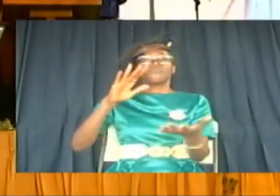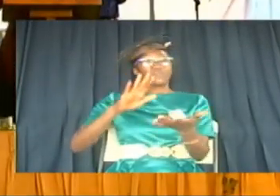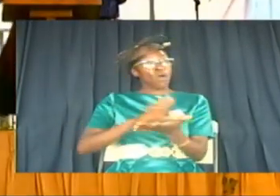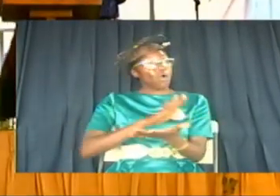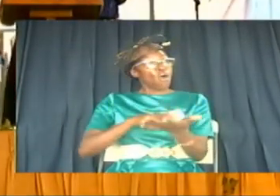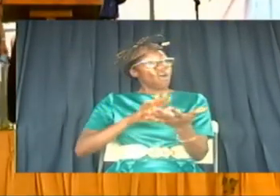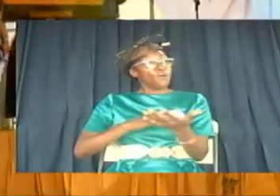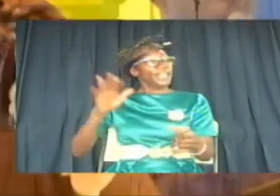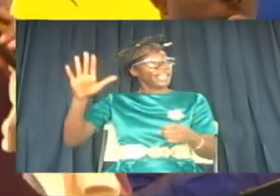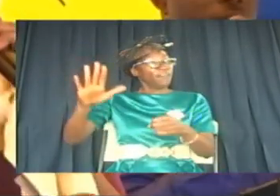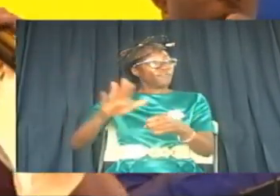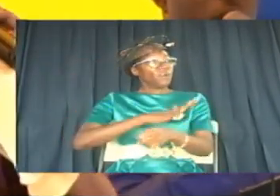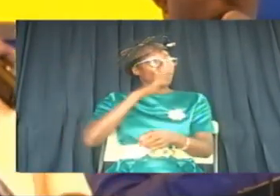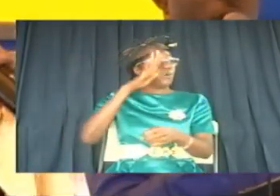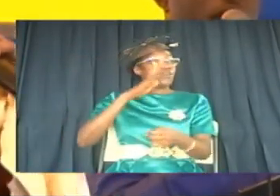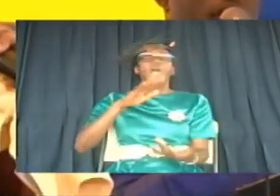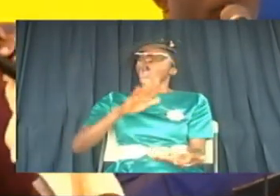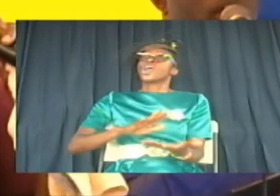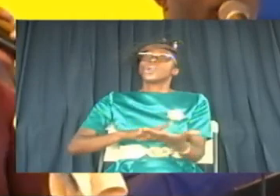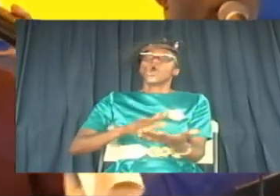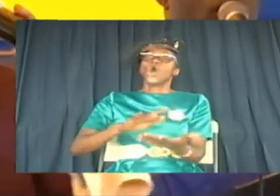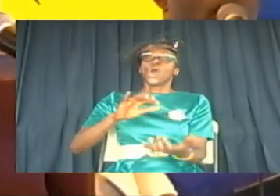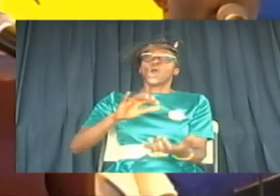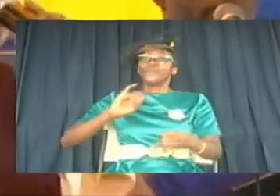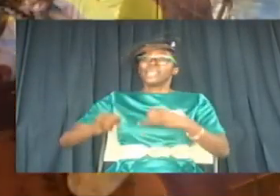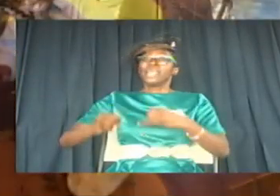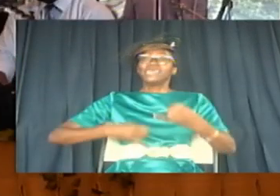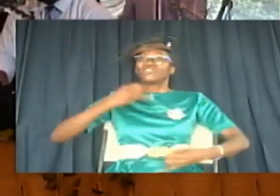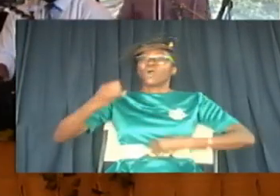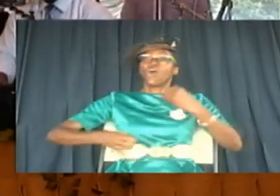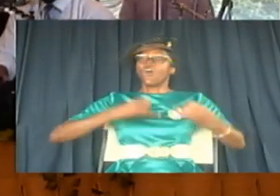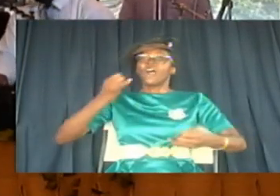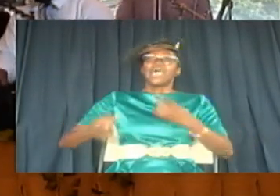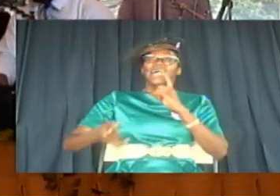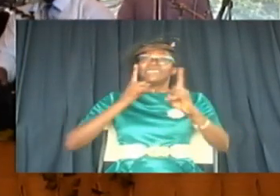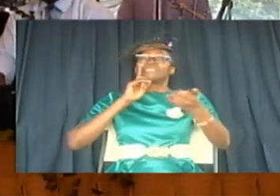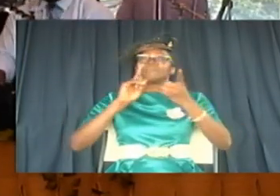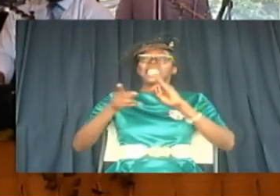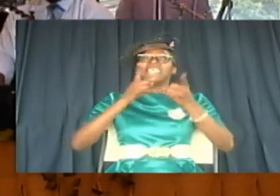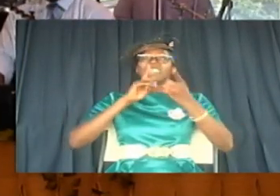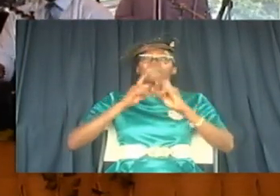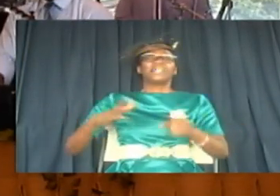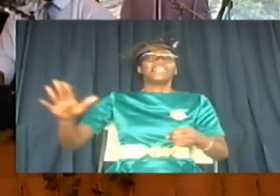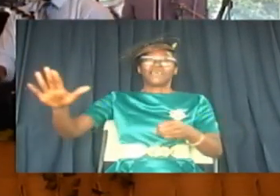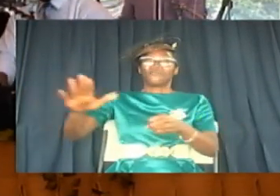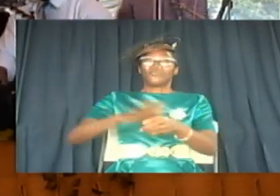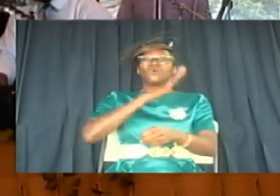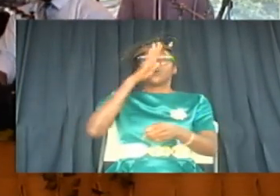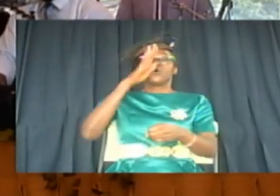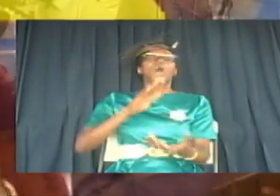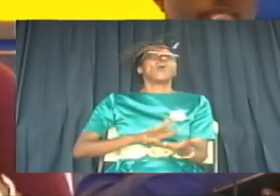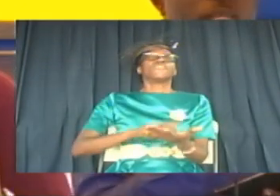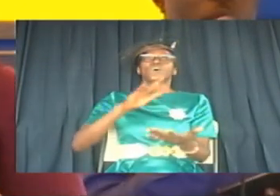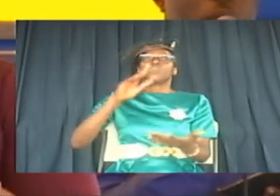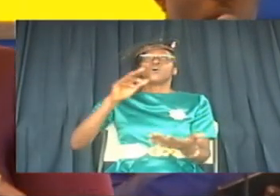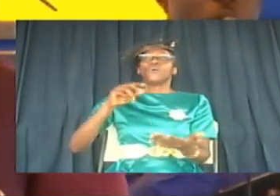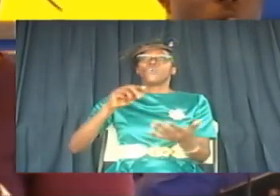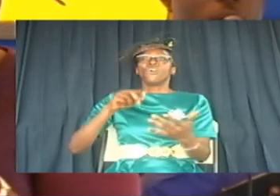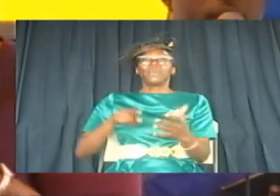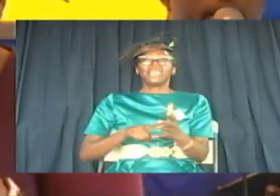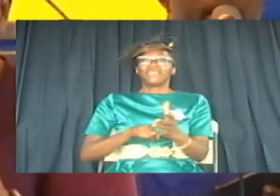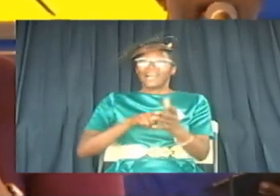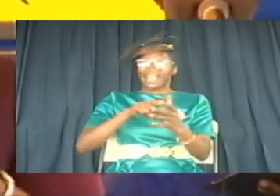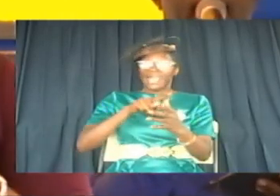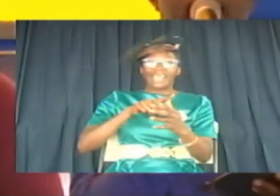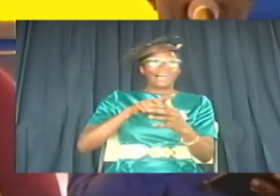of glory, full of glory. It's joy unspeakable and full of